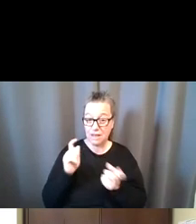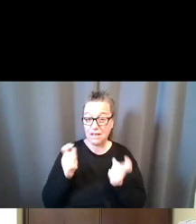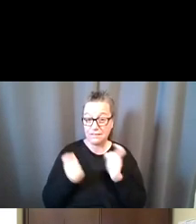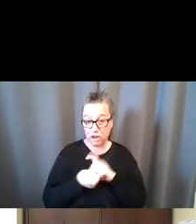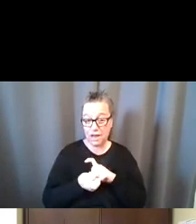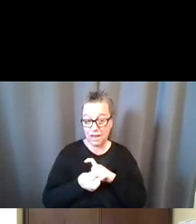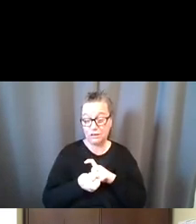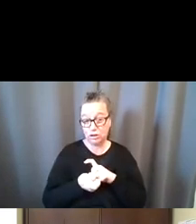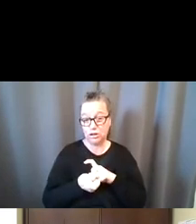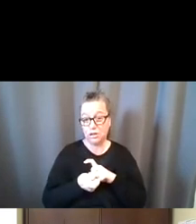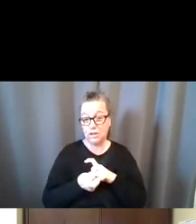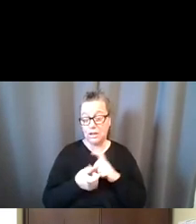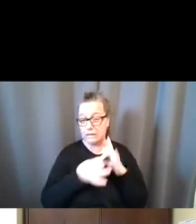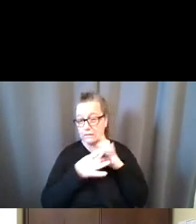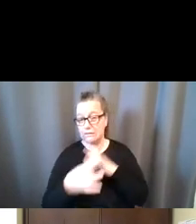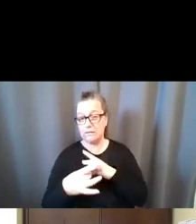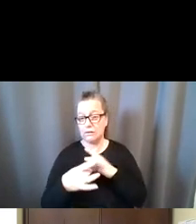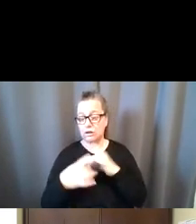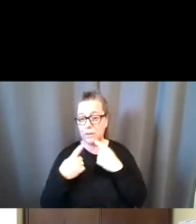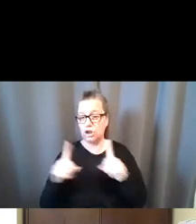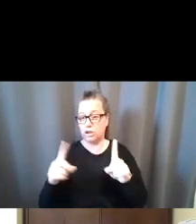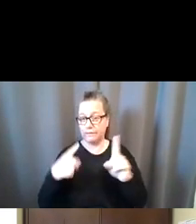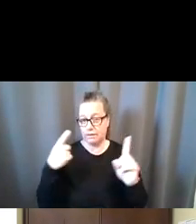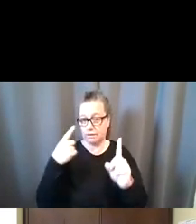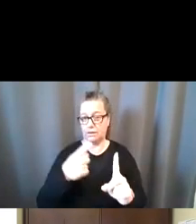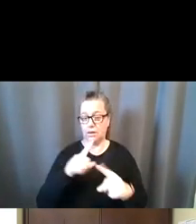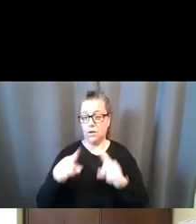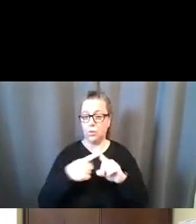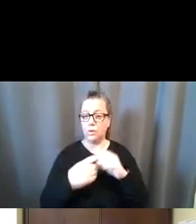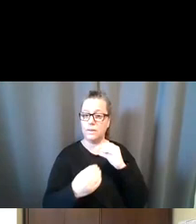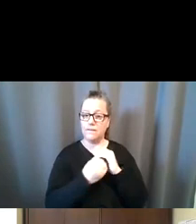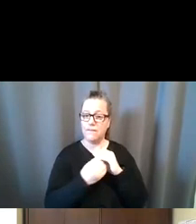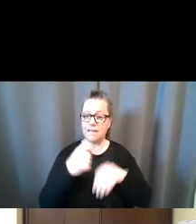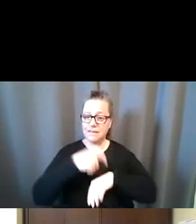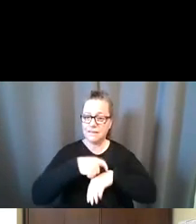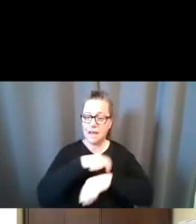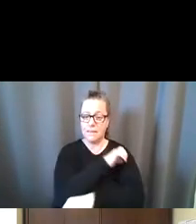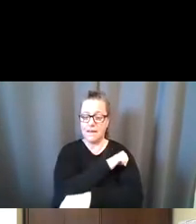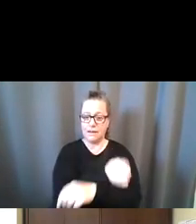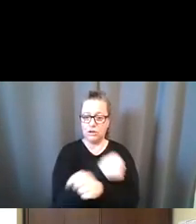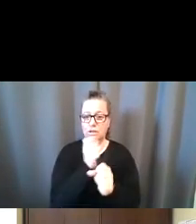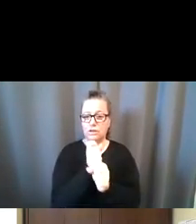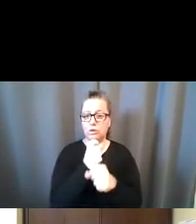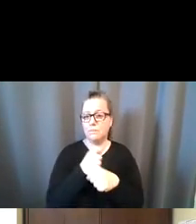parcel to achieving what we set out to when we invest time and energy in making change happen.